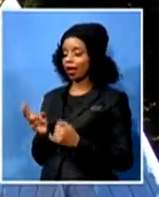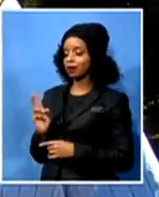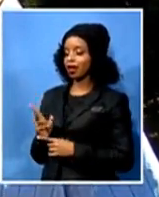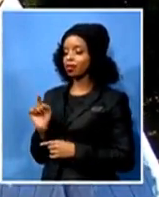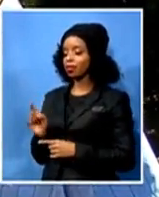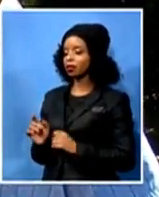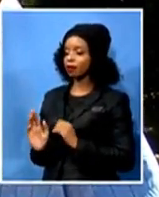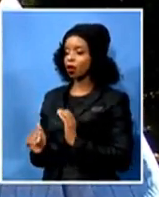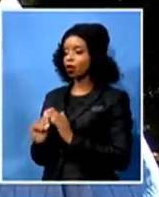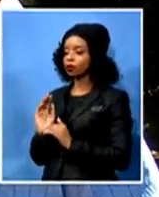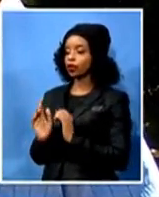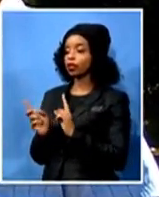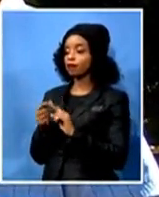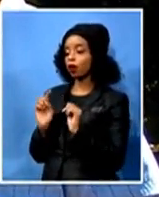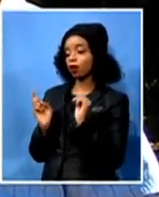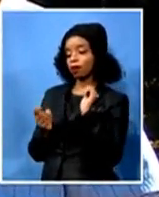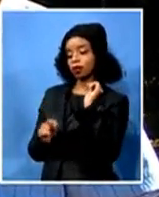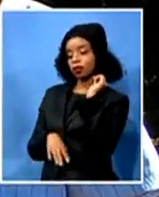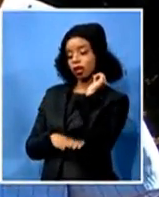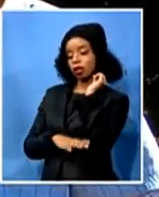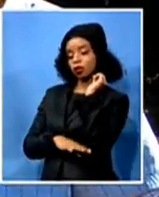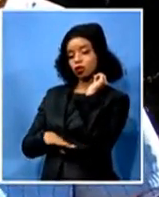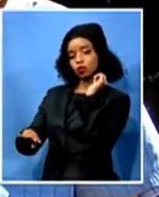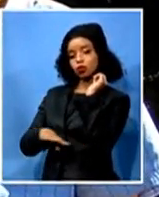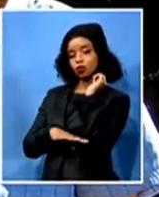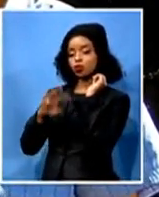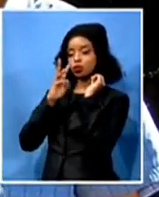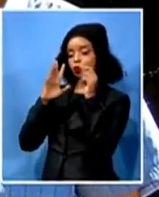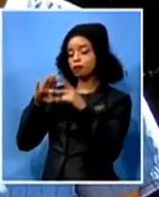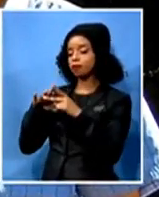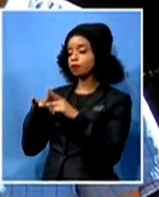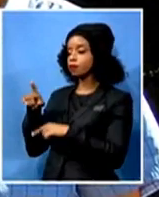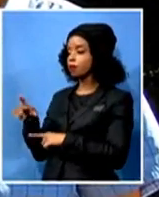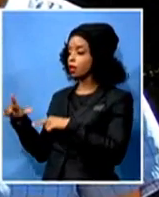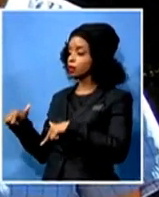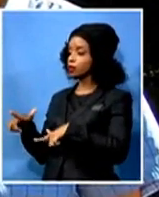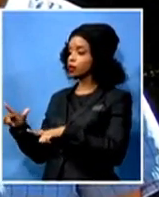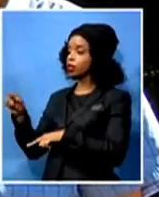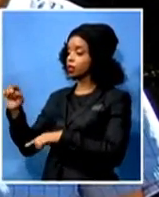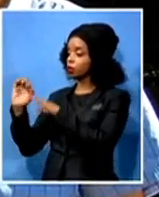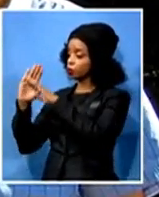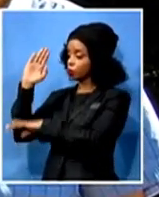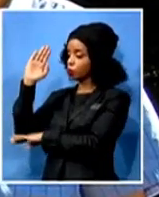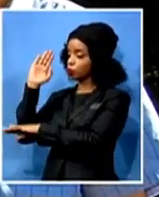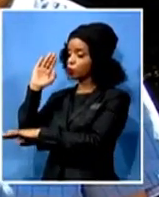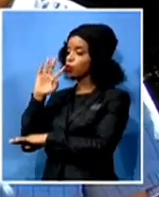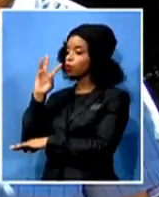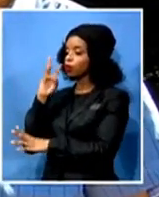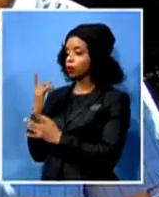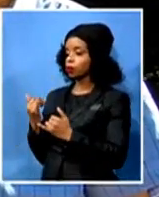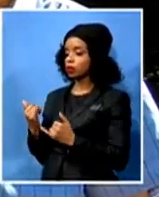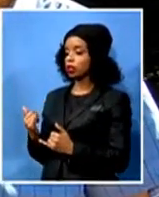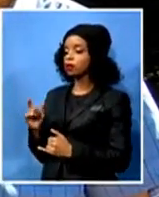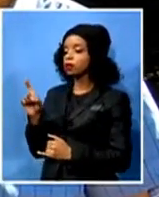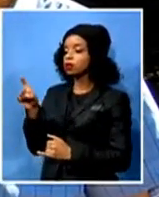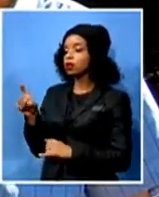well as Tzaneen Dam all the way to the farm where we currently are at the moment. How does the extraction process work? Where do you